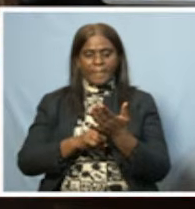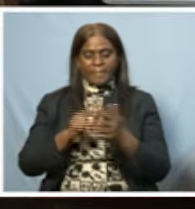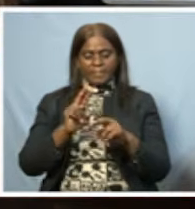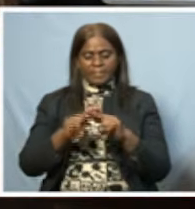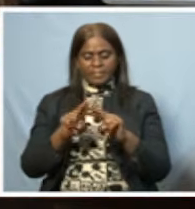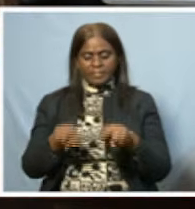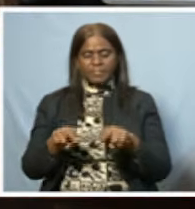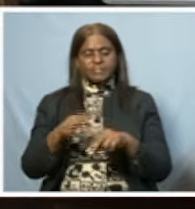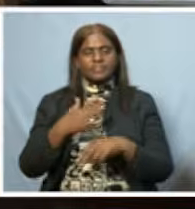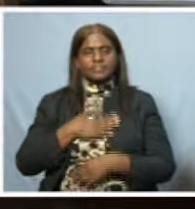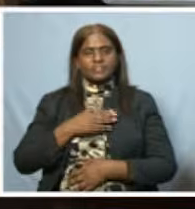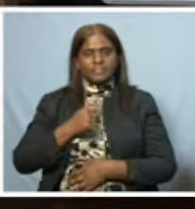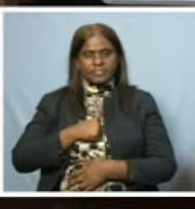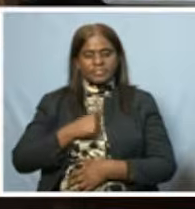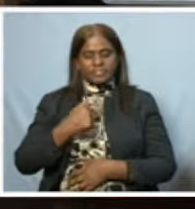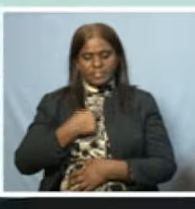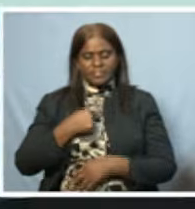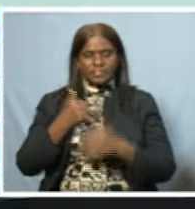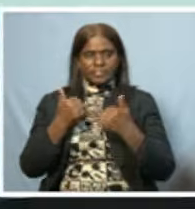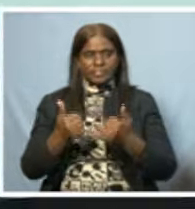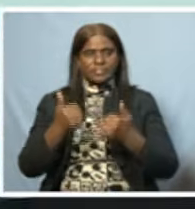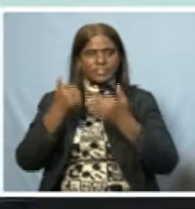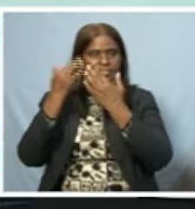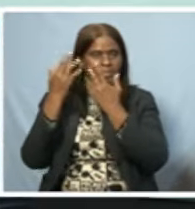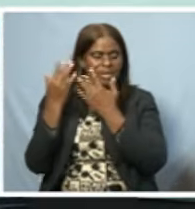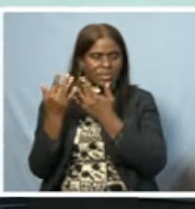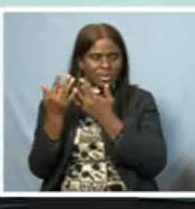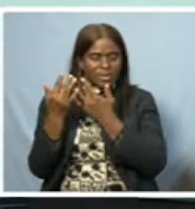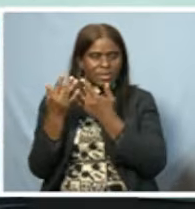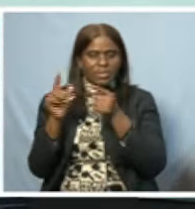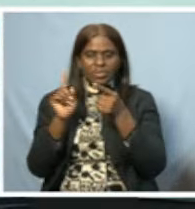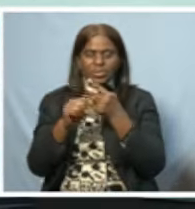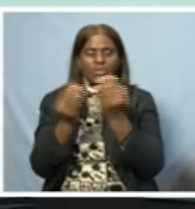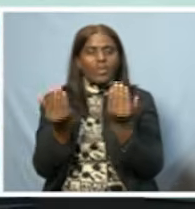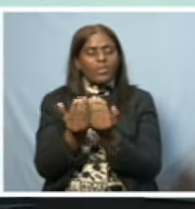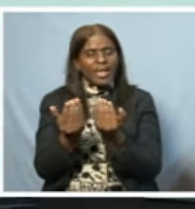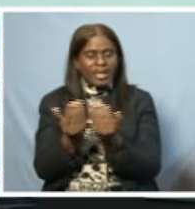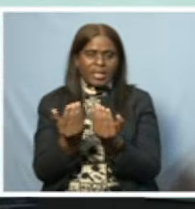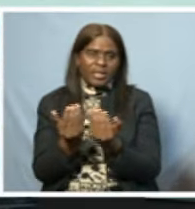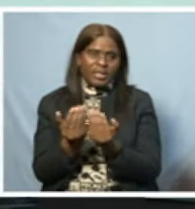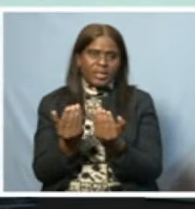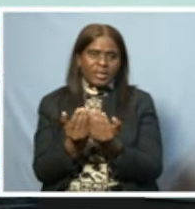Chair, I would wish to beg that